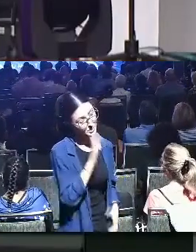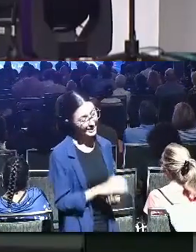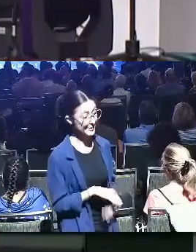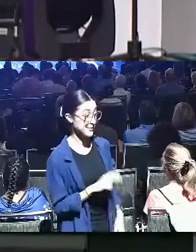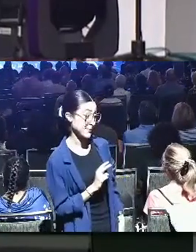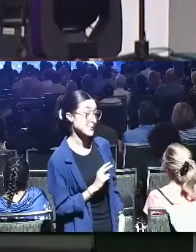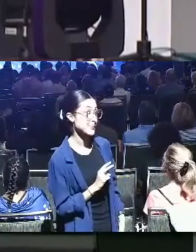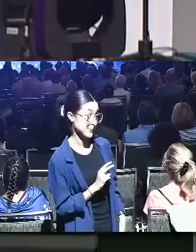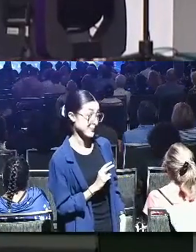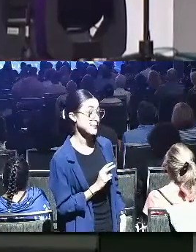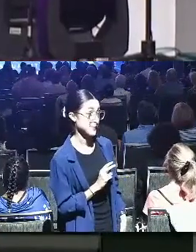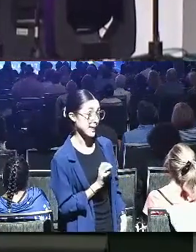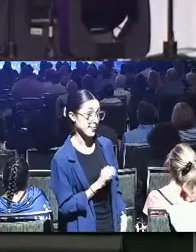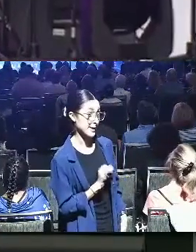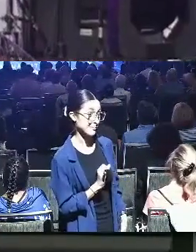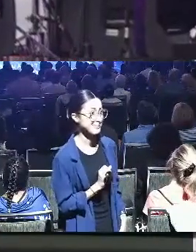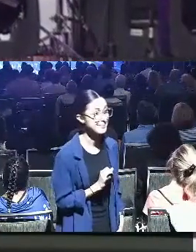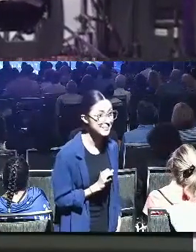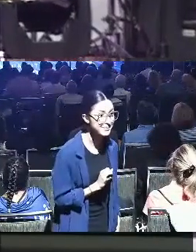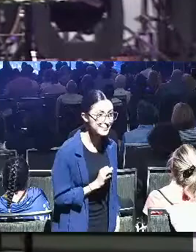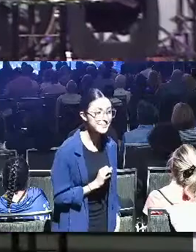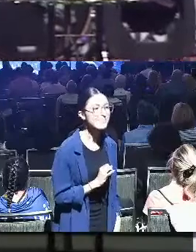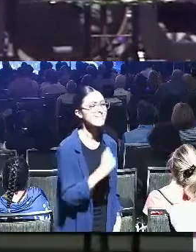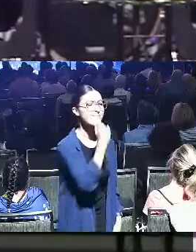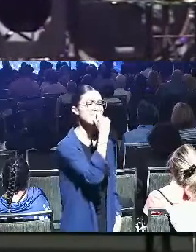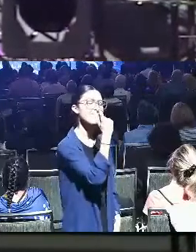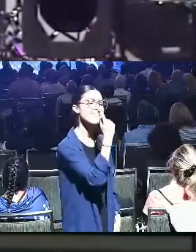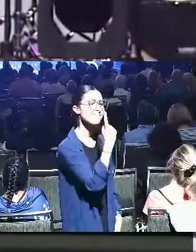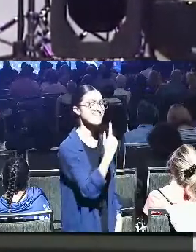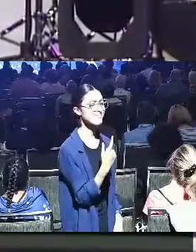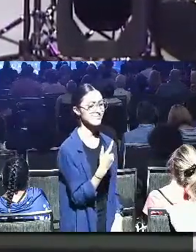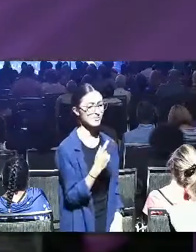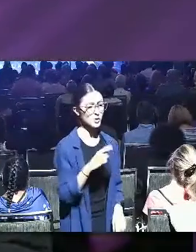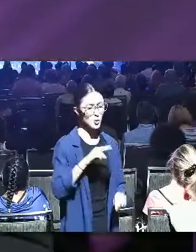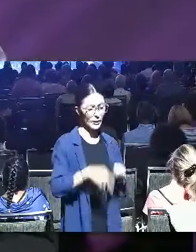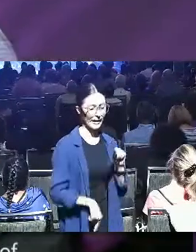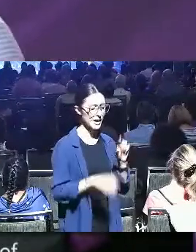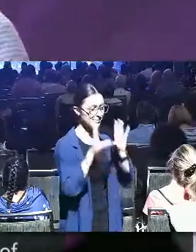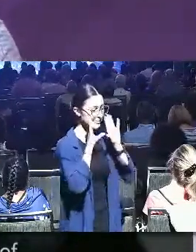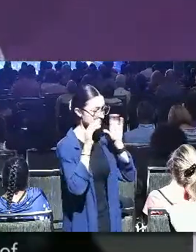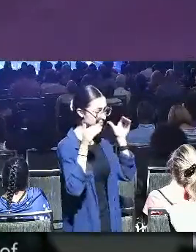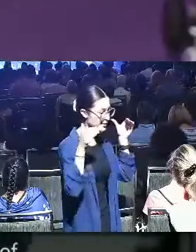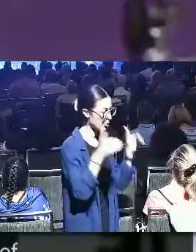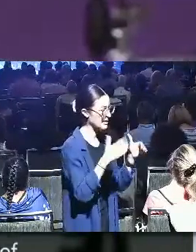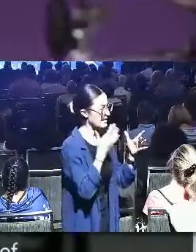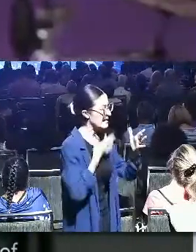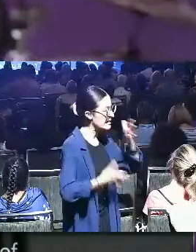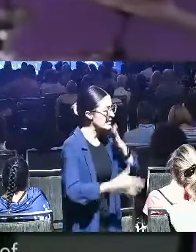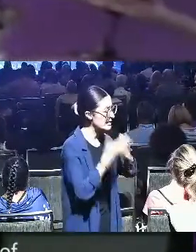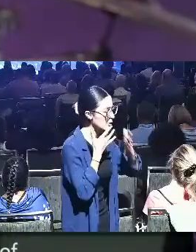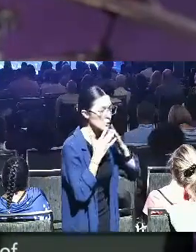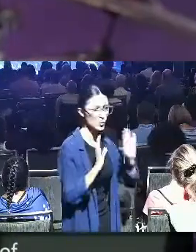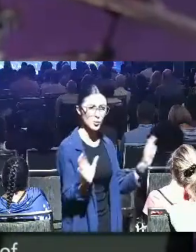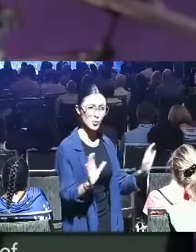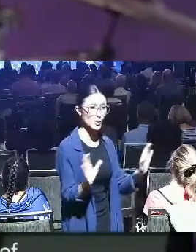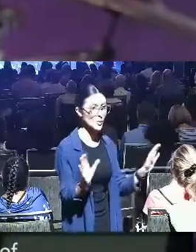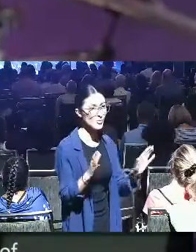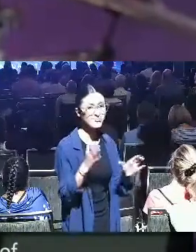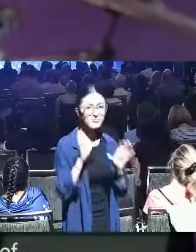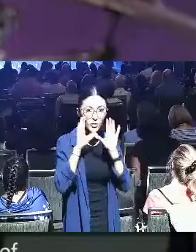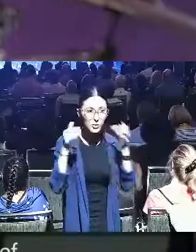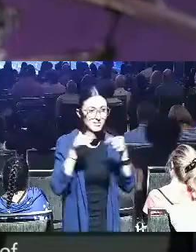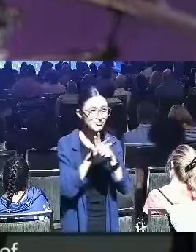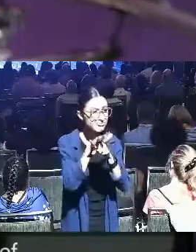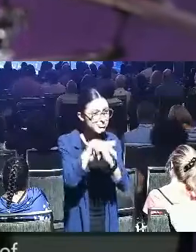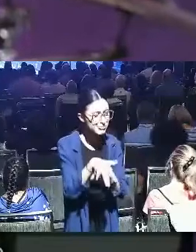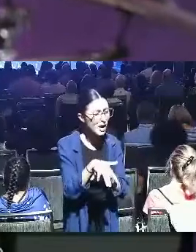ever fathom God's vision thinking in terms of scarcity, brothers and sisters. I am so grateful that the Orlando Church persevered to